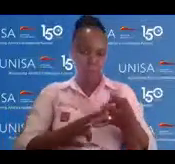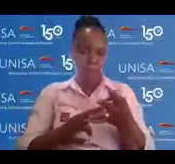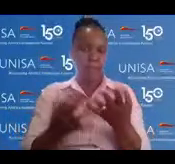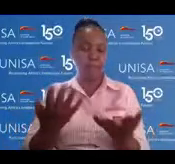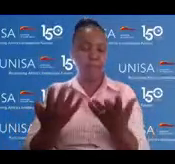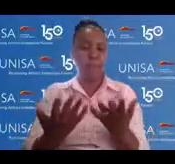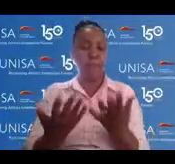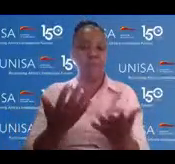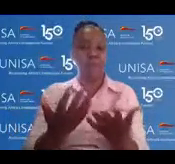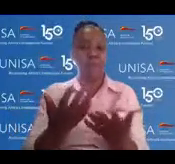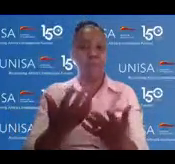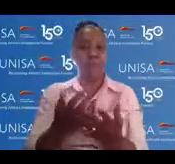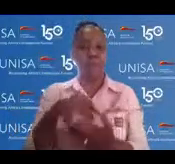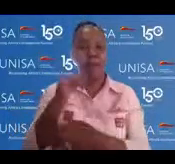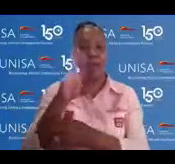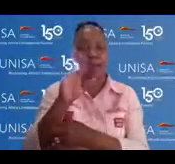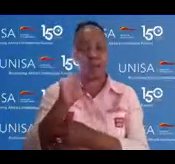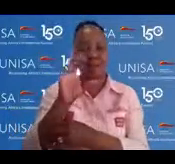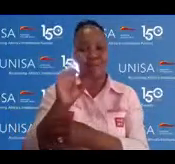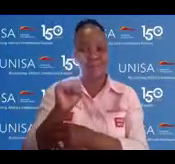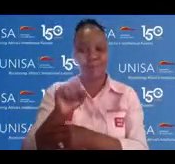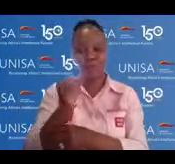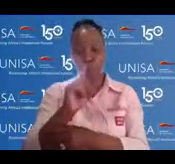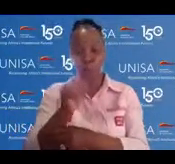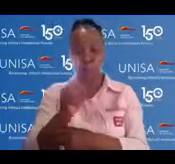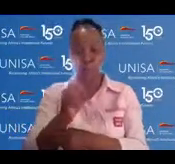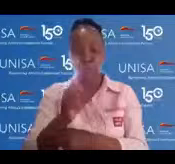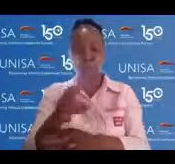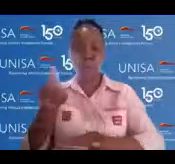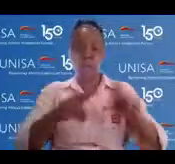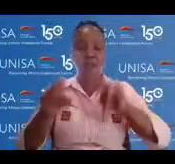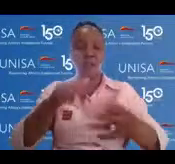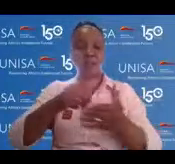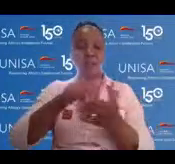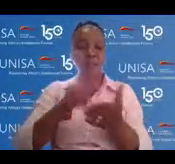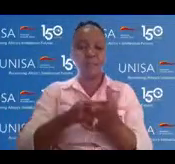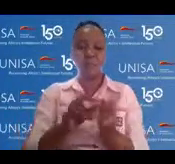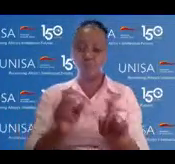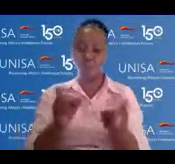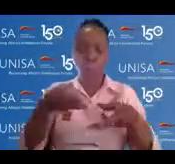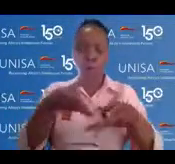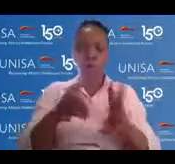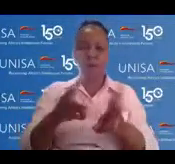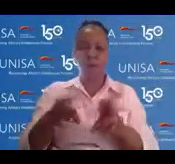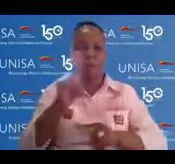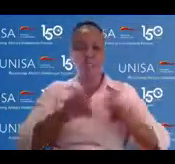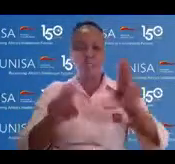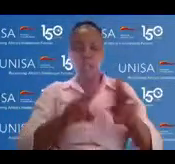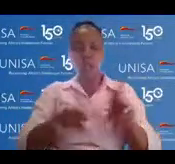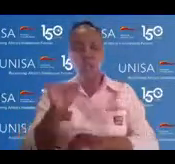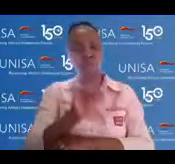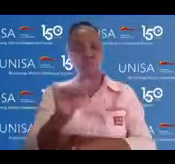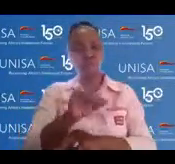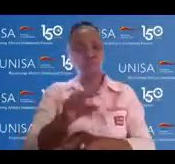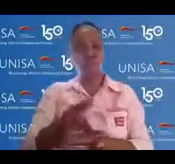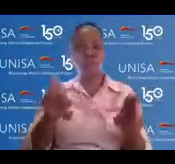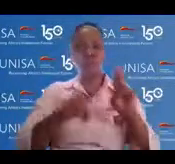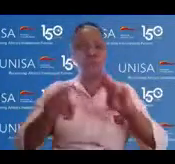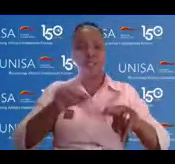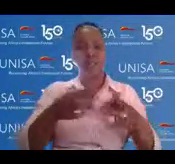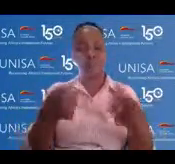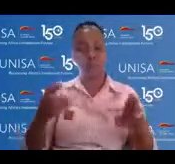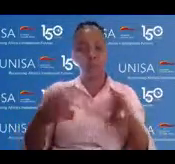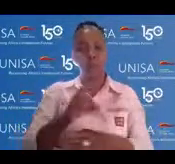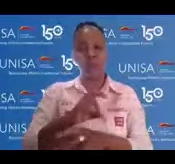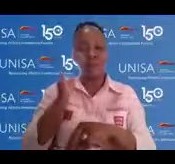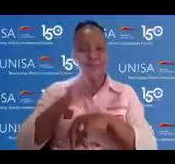Iris proctoring tool. See, guys, this is a nice quick way to just check and see what proctoring tools do I need to use. Once